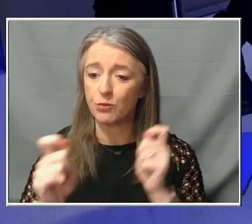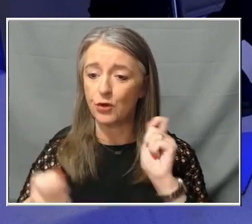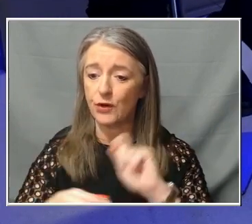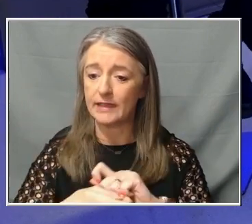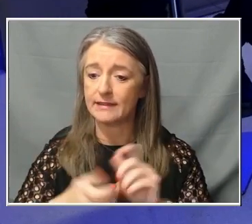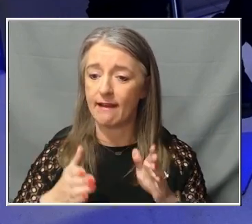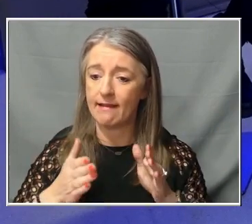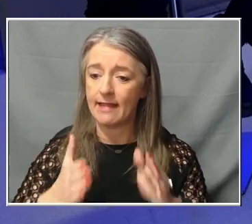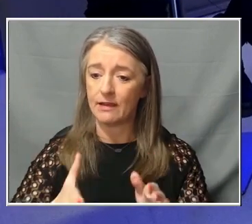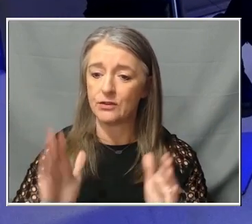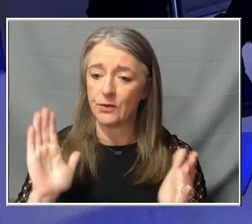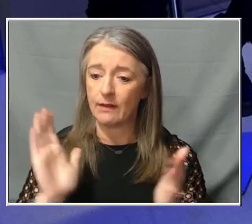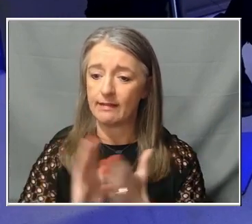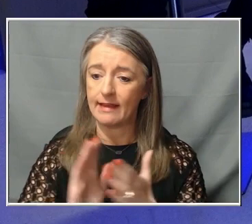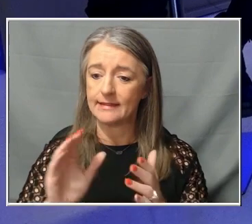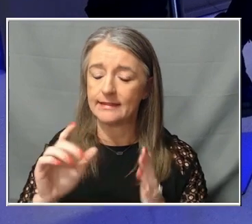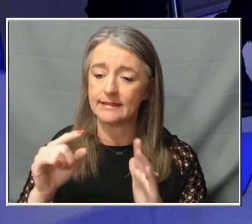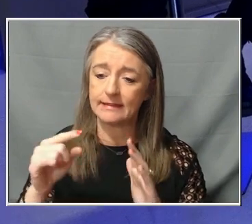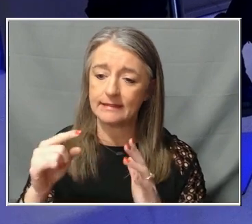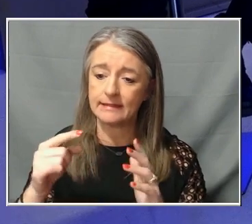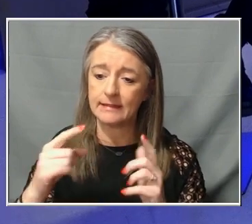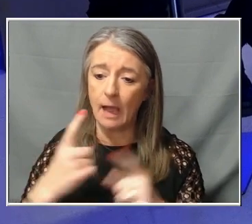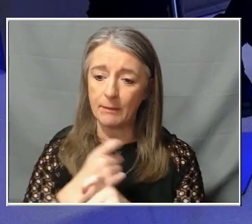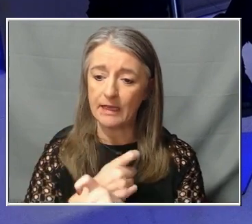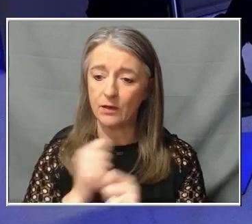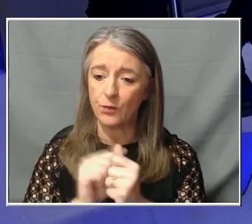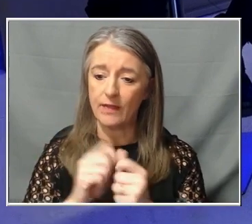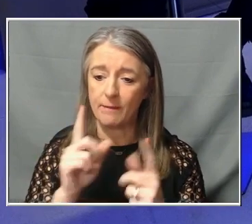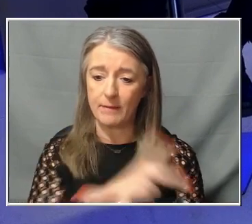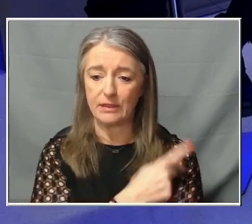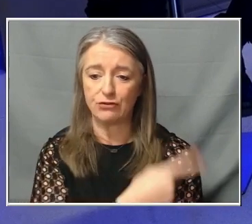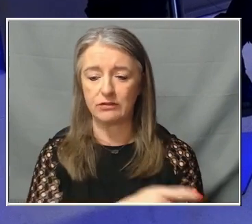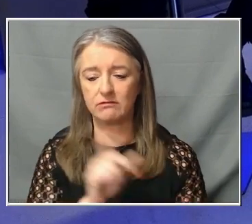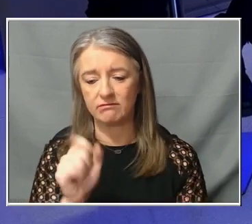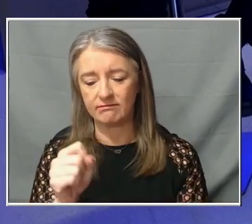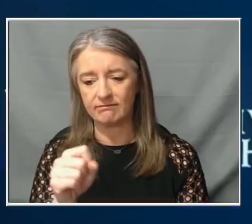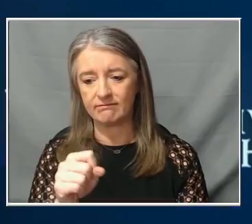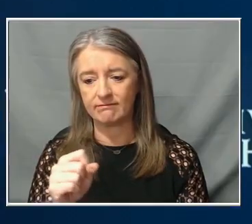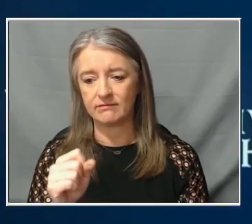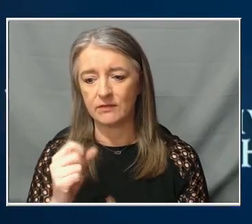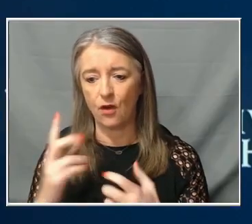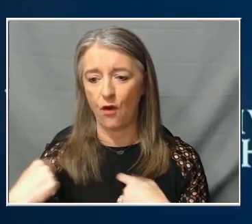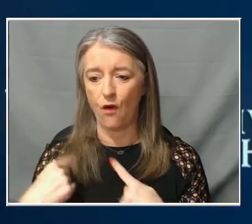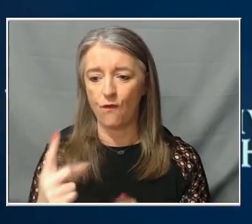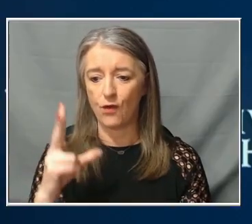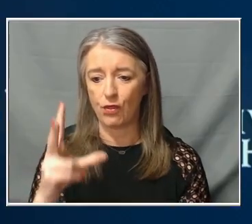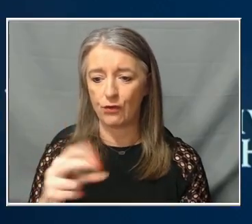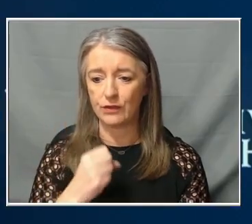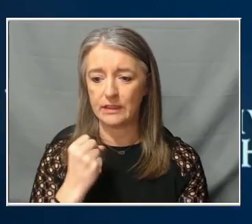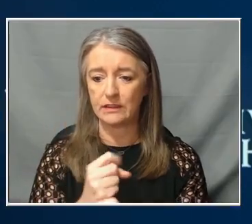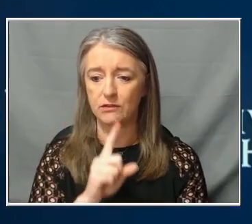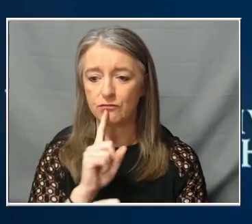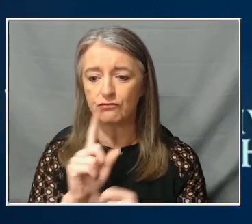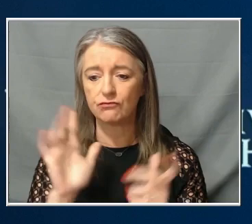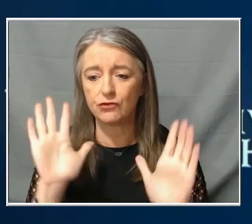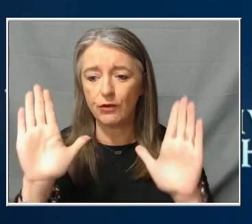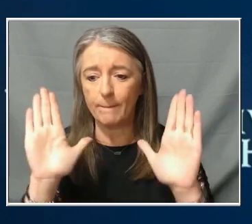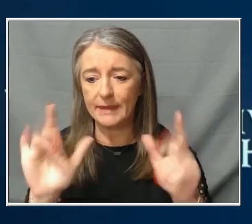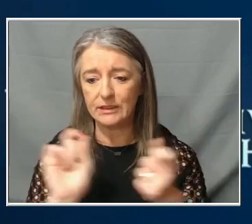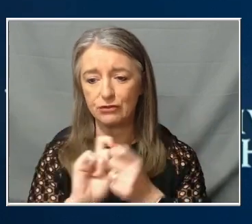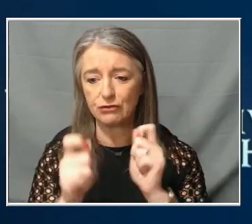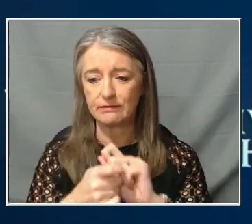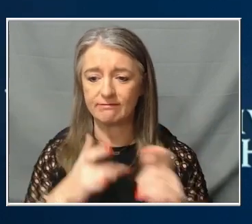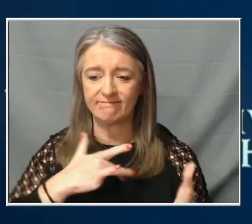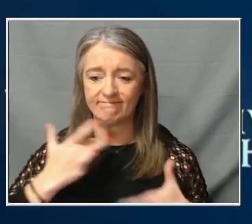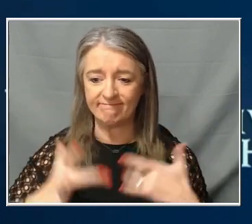you to be less invasive with patients? Yes, it's really over 30 years. It's been a tremendous change, and it's exciting to see